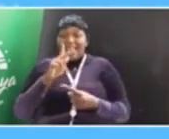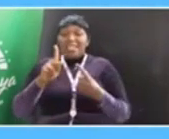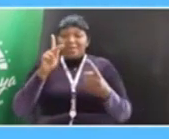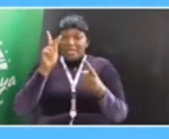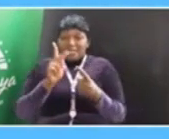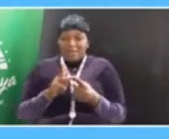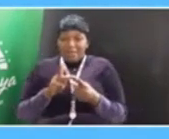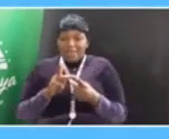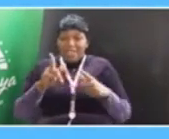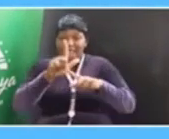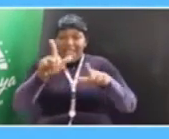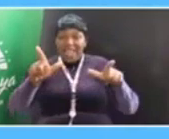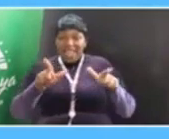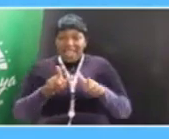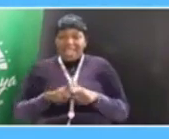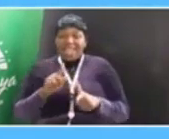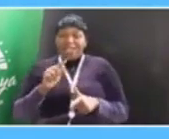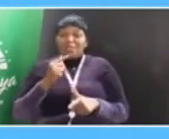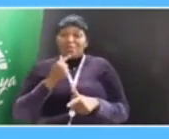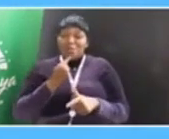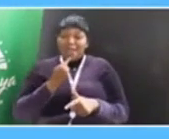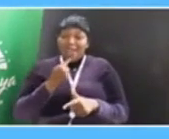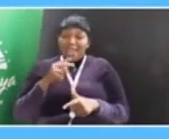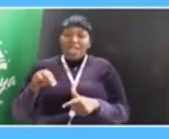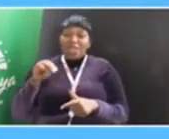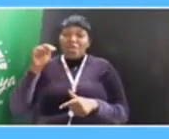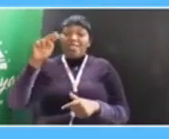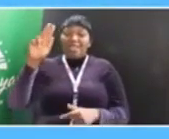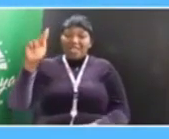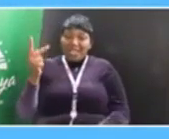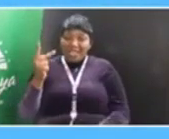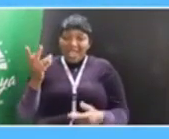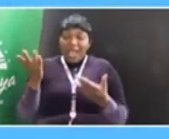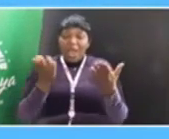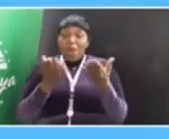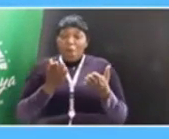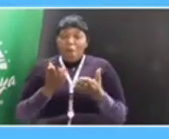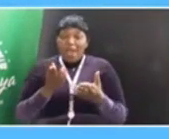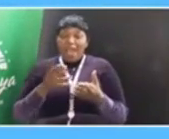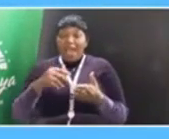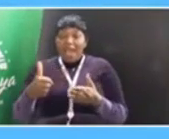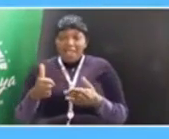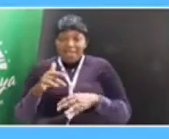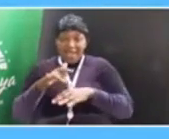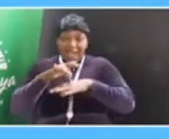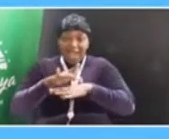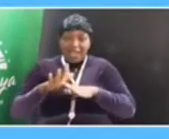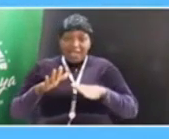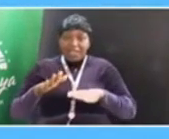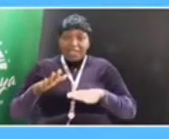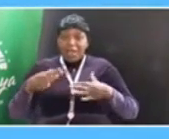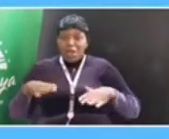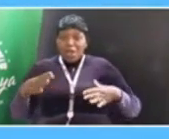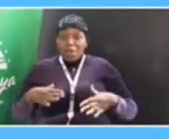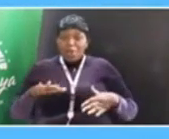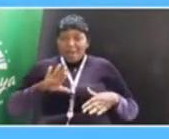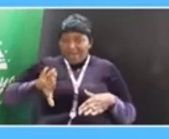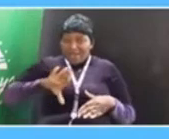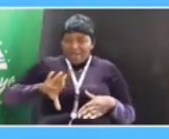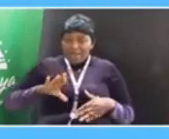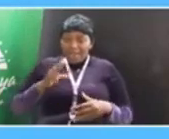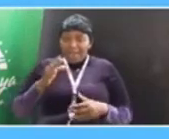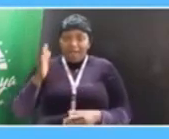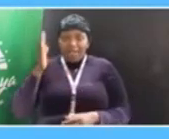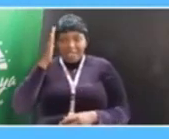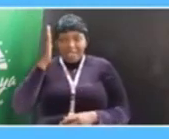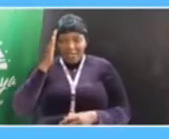Lake Turkana Basin in northern Kenya is where some of the earliest human remains were discovered. We proudly